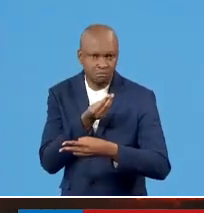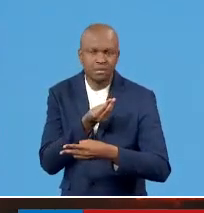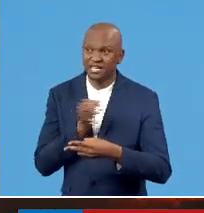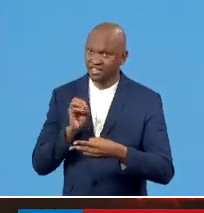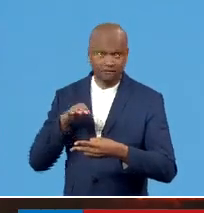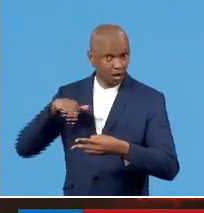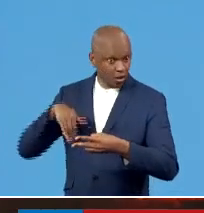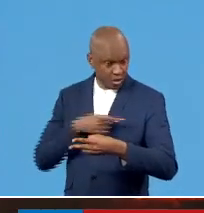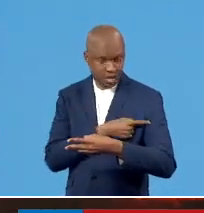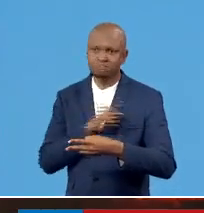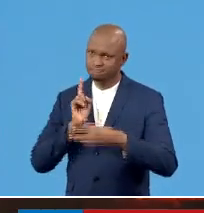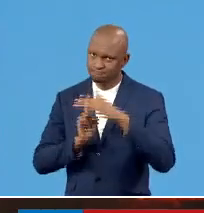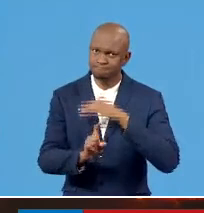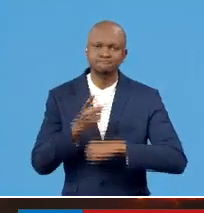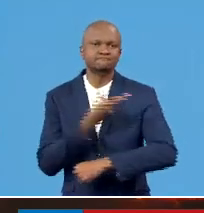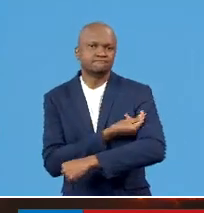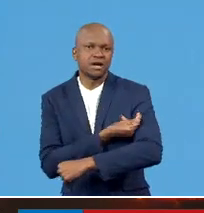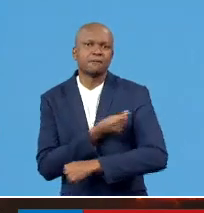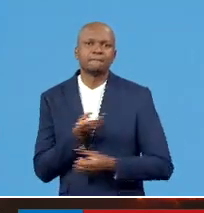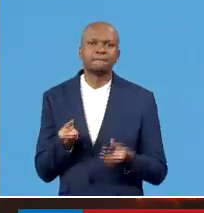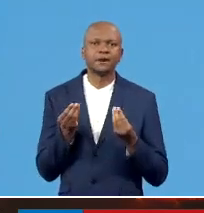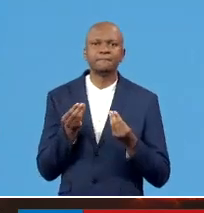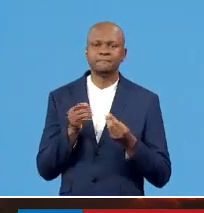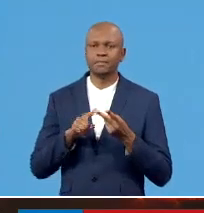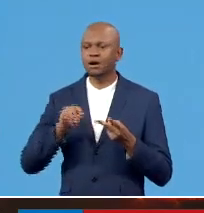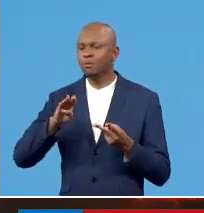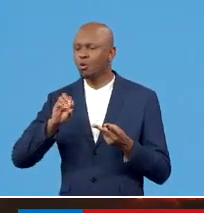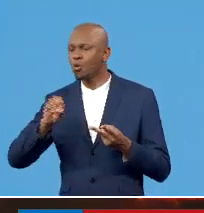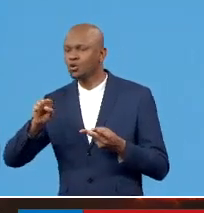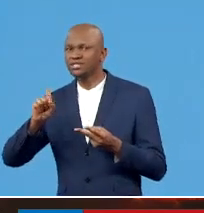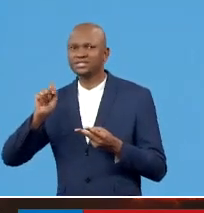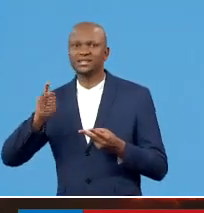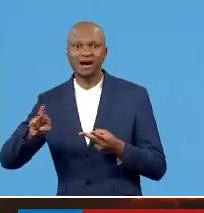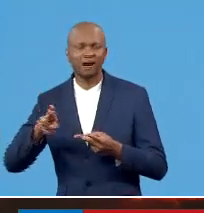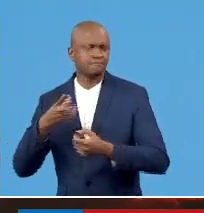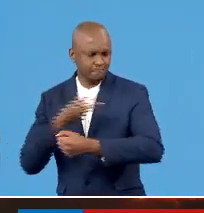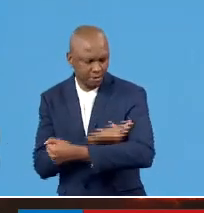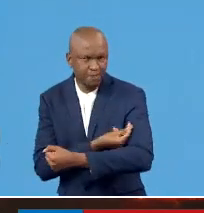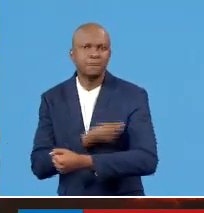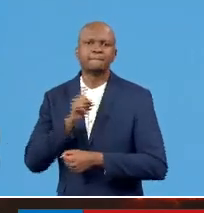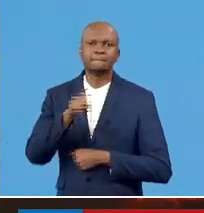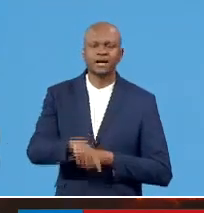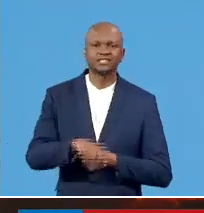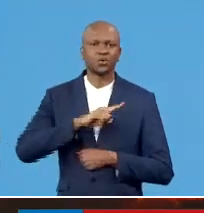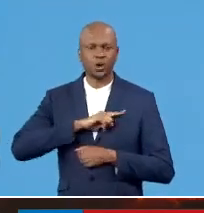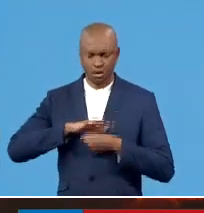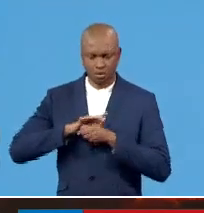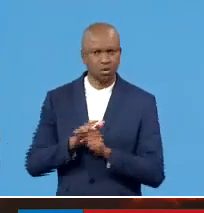and get vaccinated. And if you haven't had your boosters yet, that is still a very good idea. COVID-19 is still going to be with us for a while.